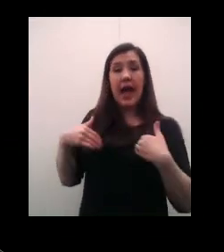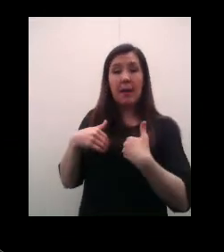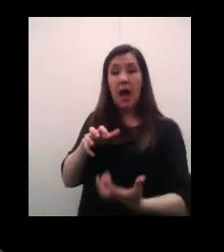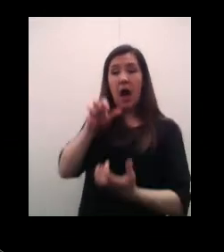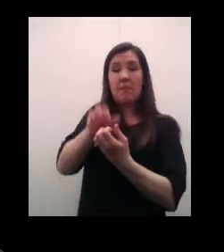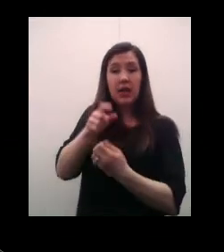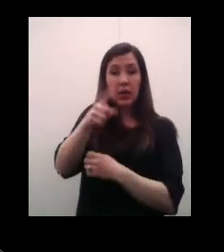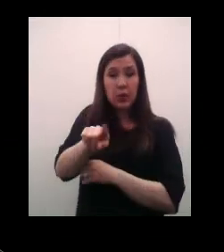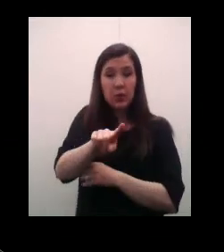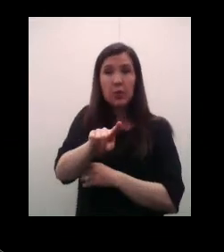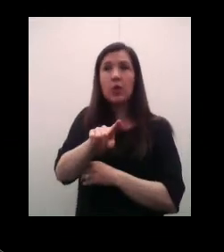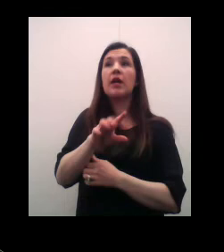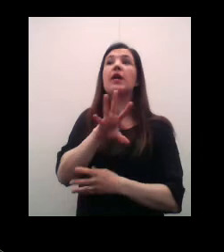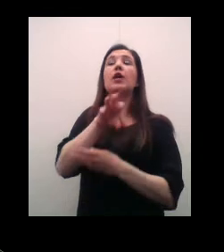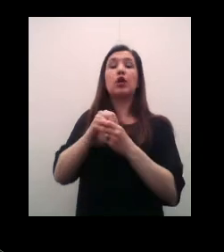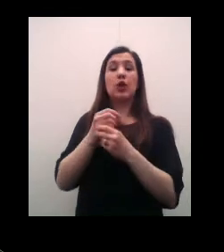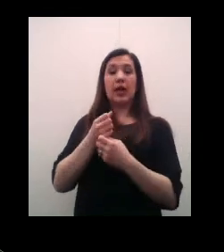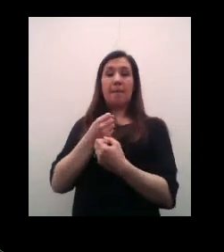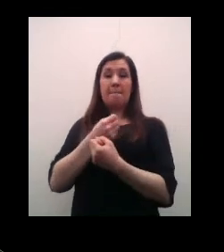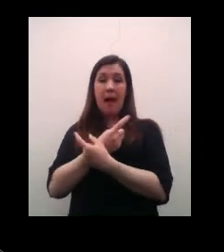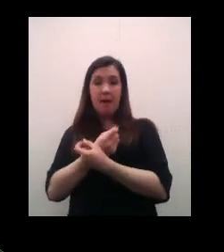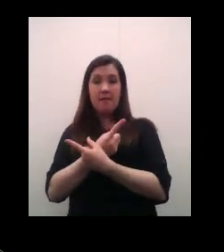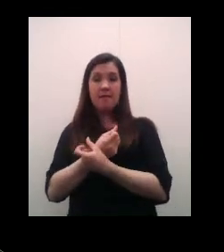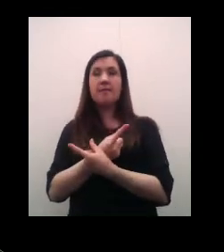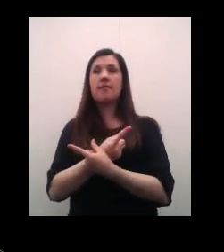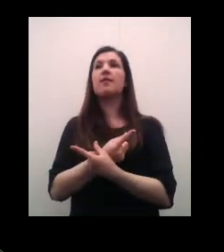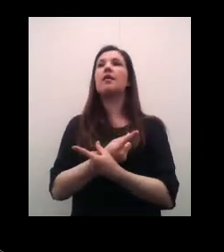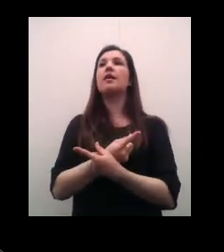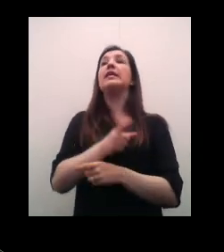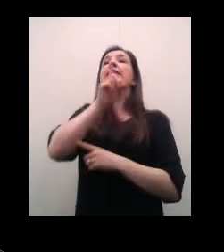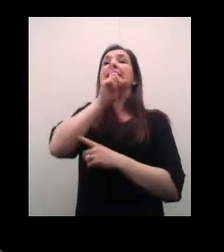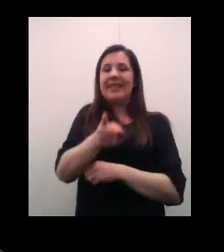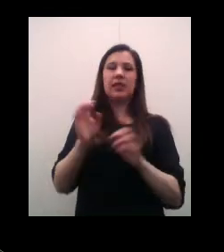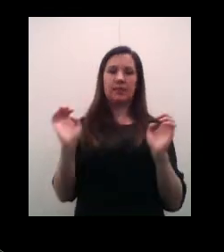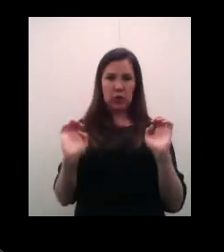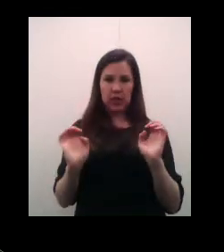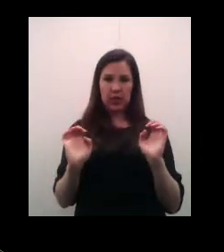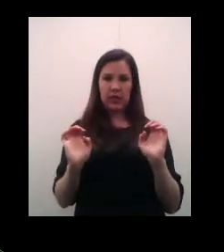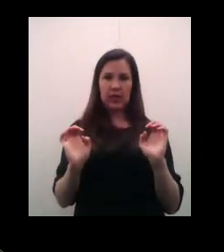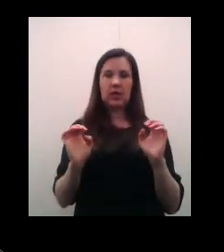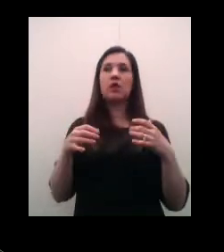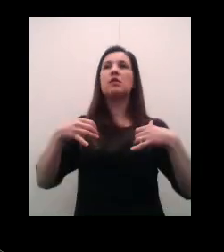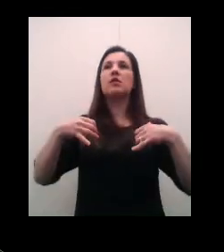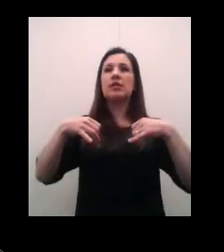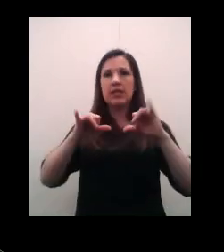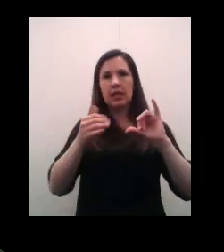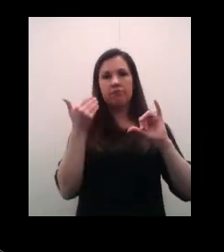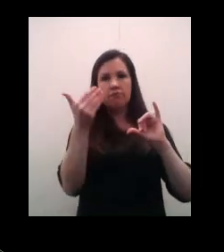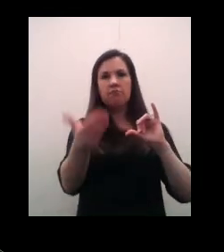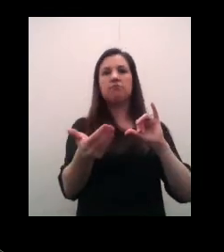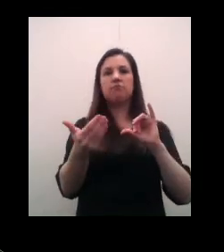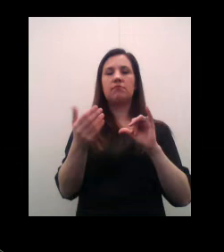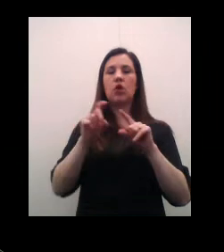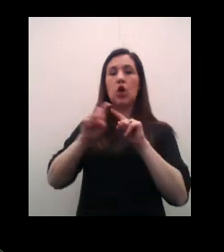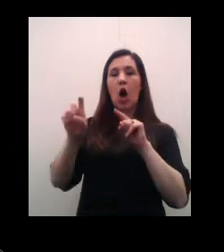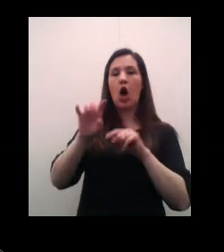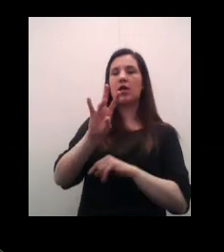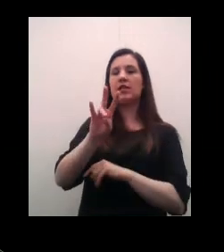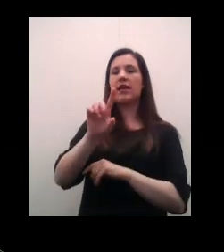animal, including a bat, that is an emergency, and so we still want you to call us at